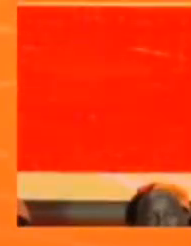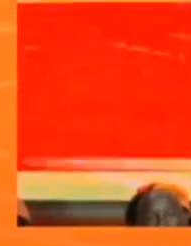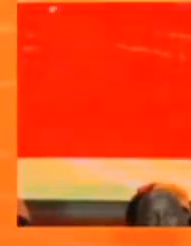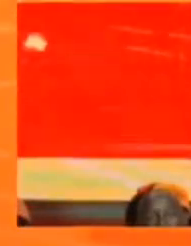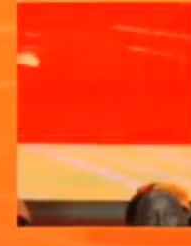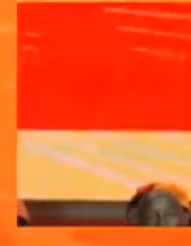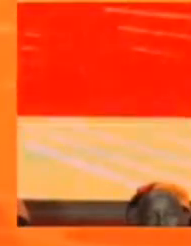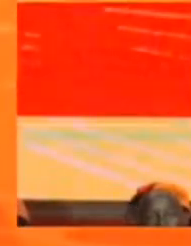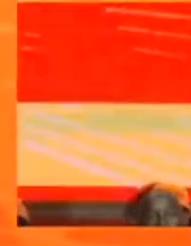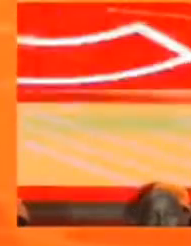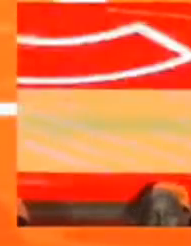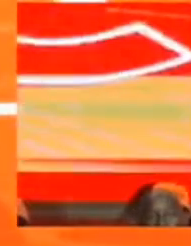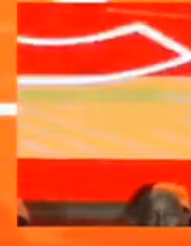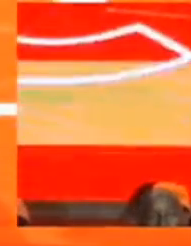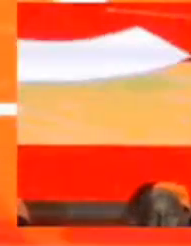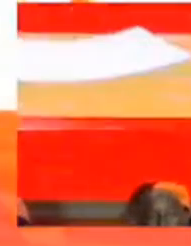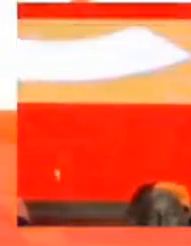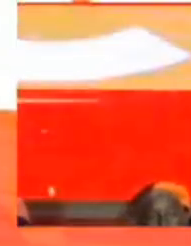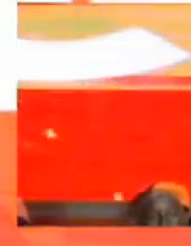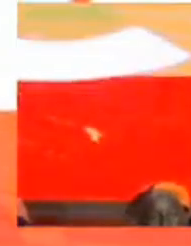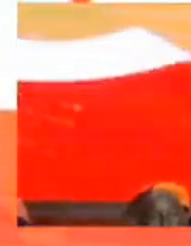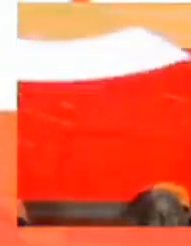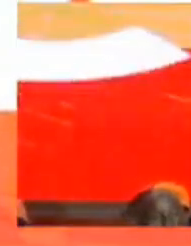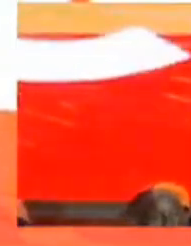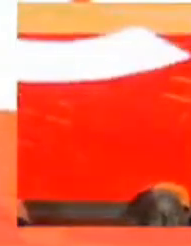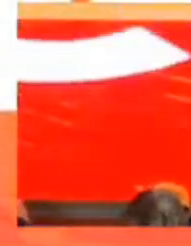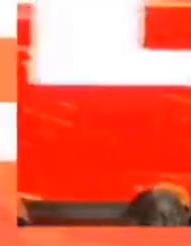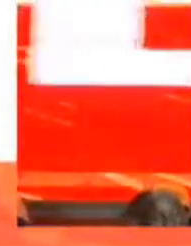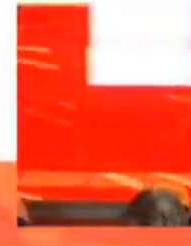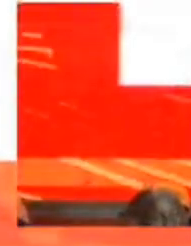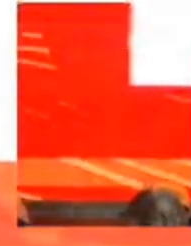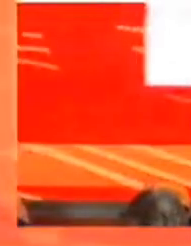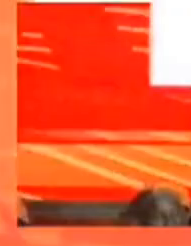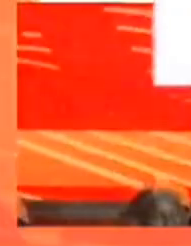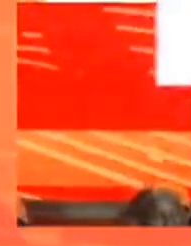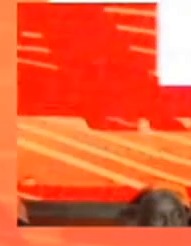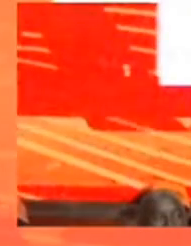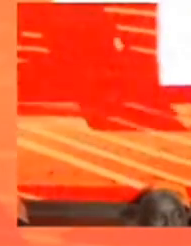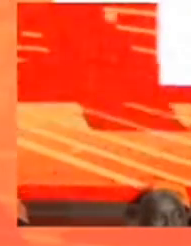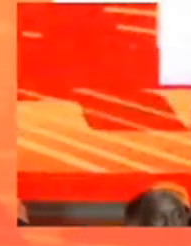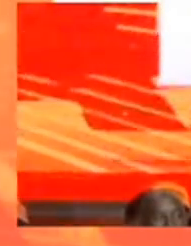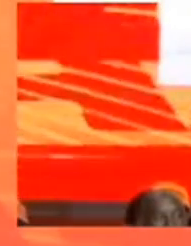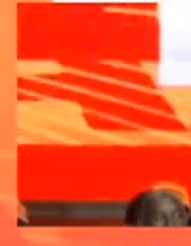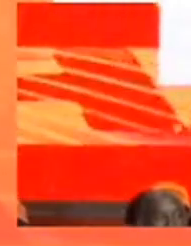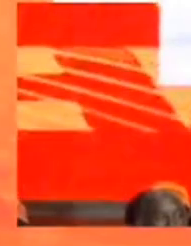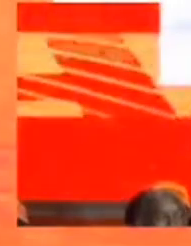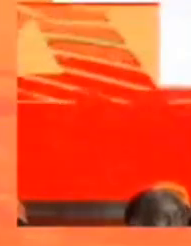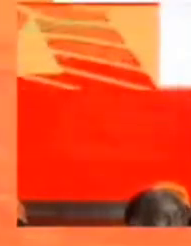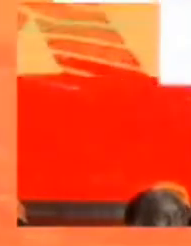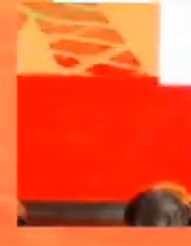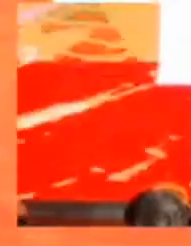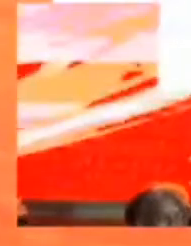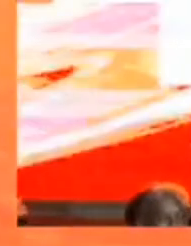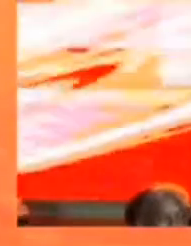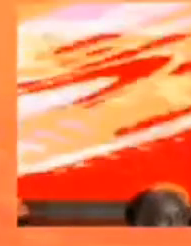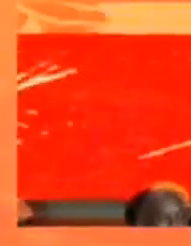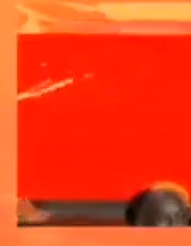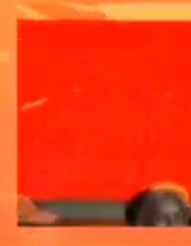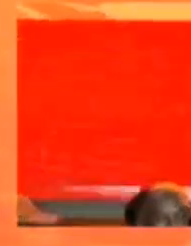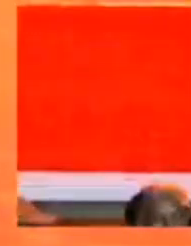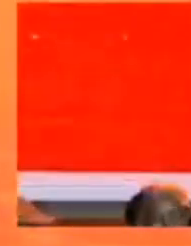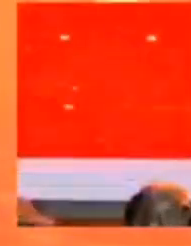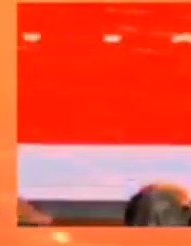you $2,500 a week, which work out to $10,000 a month. Somehow the labor right think we